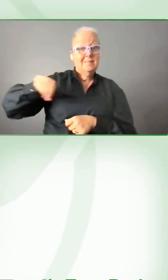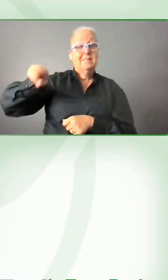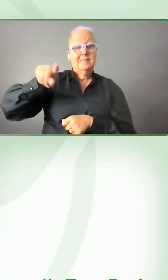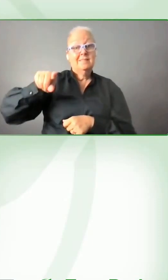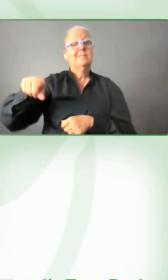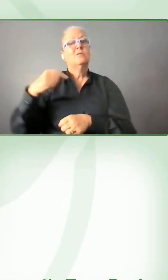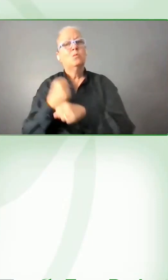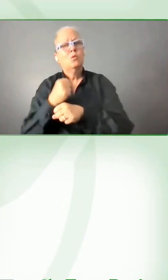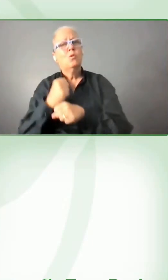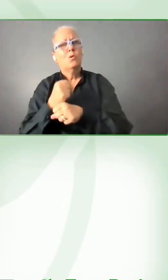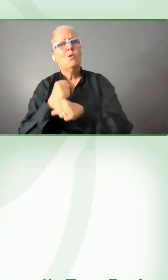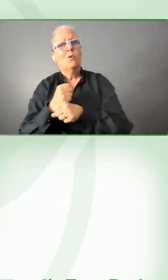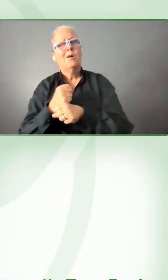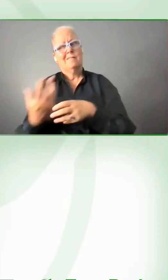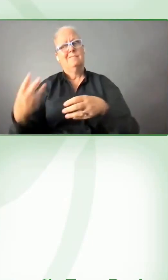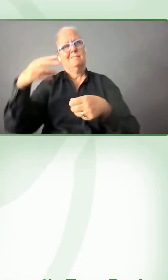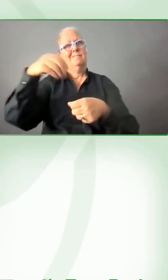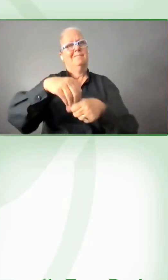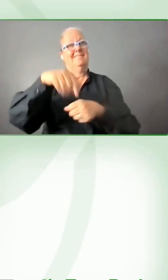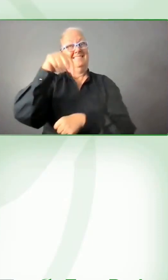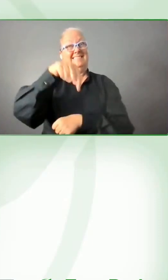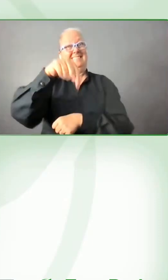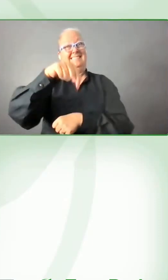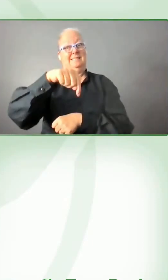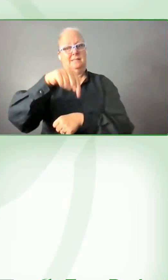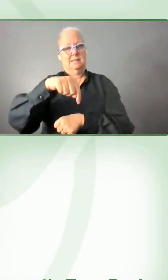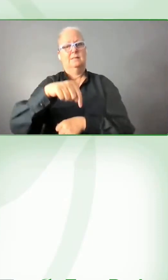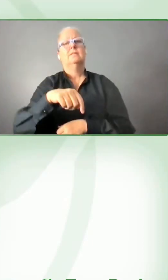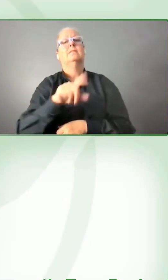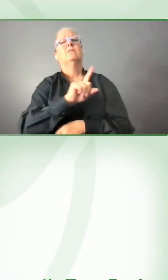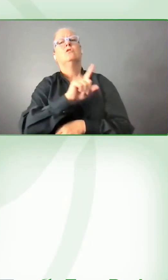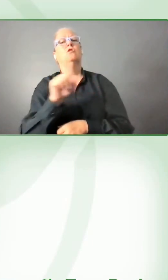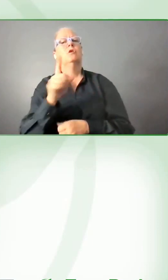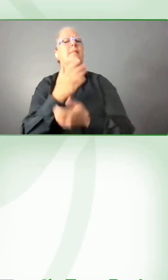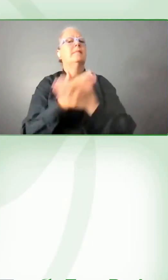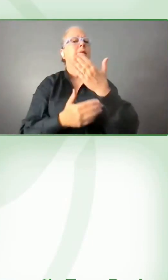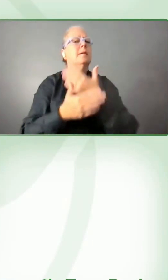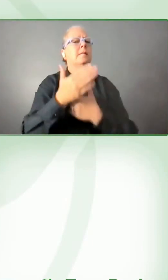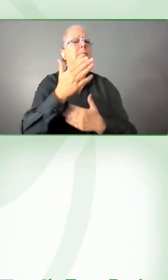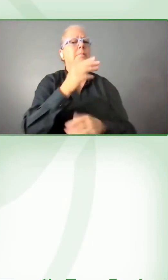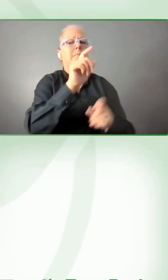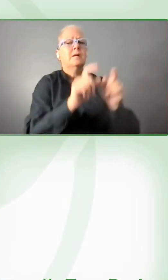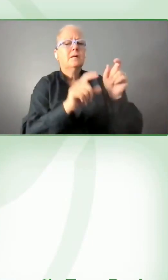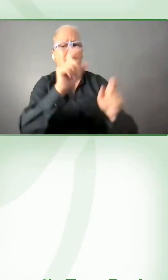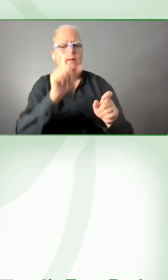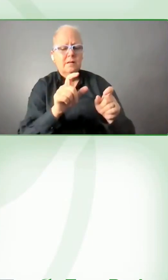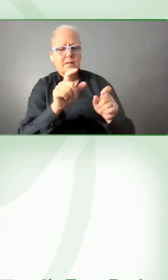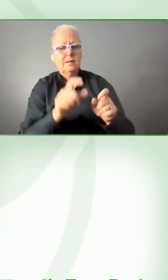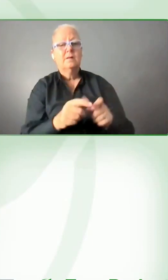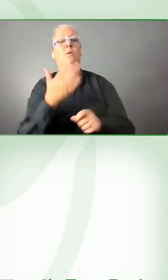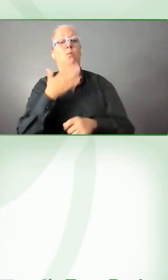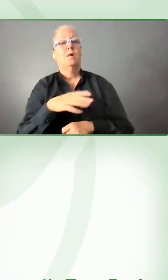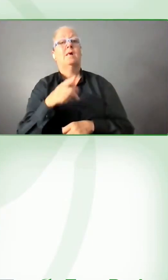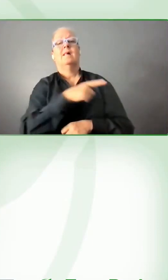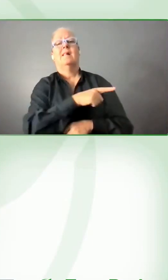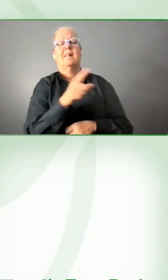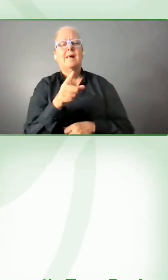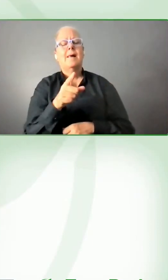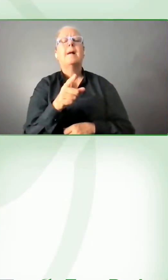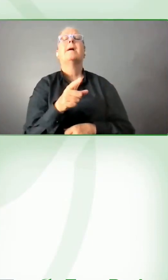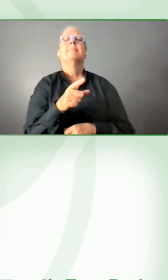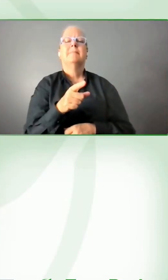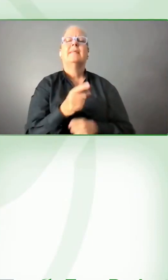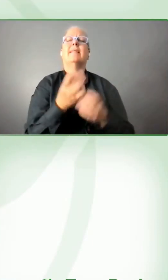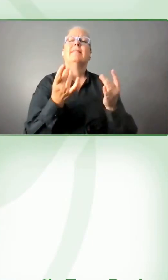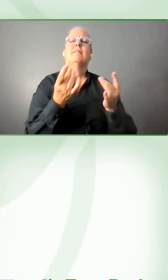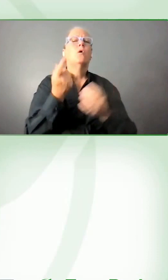this issue with non-disabled people, for them to be sensitive about the